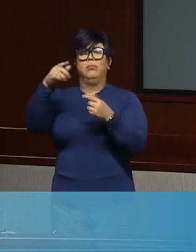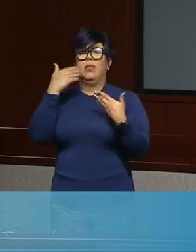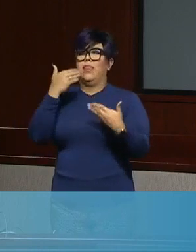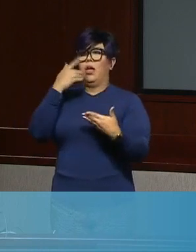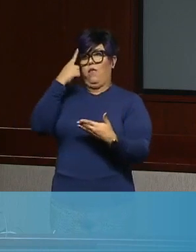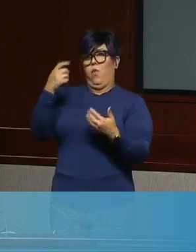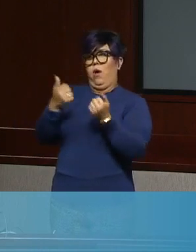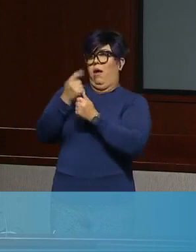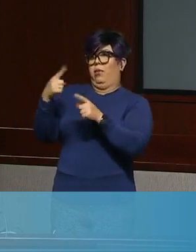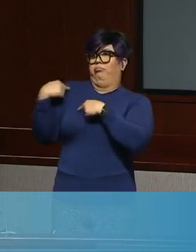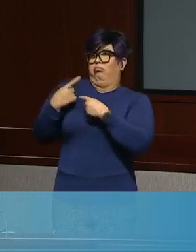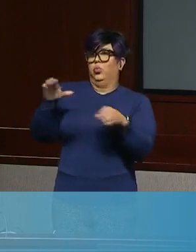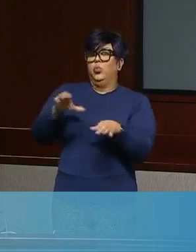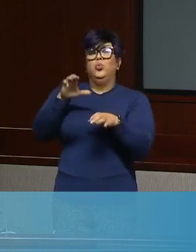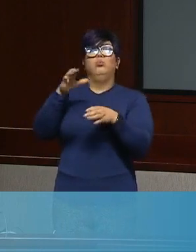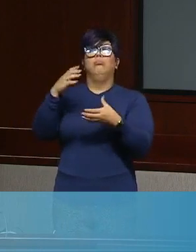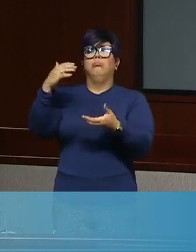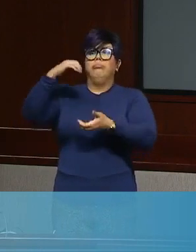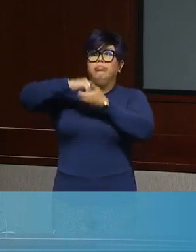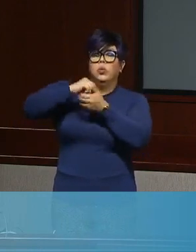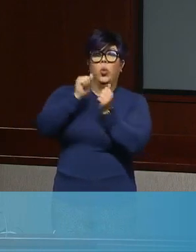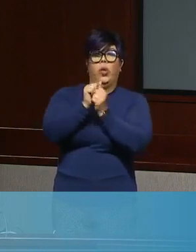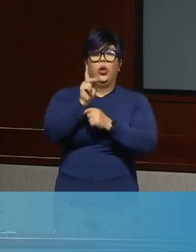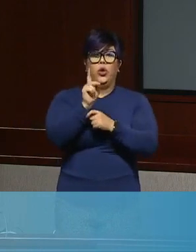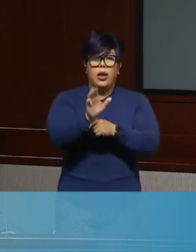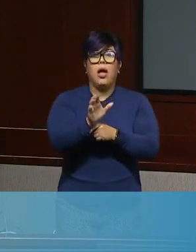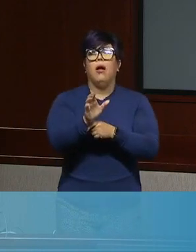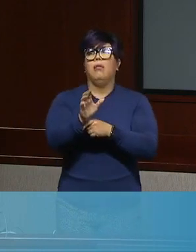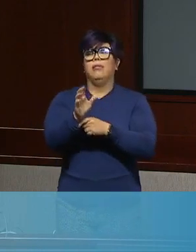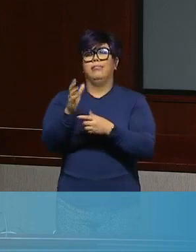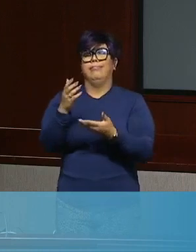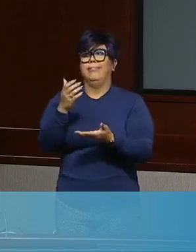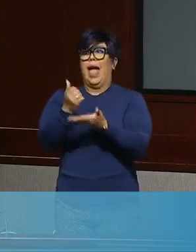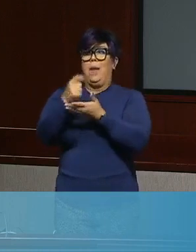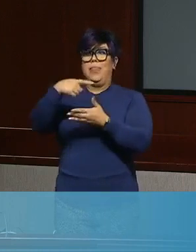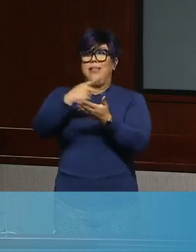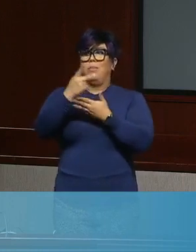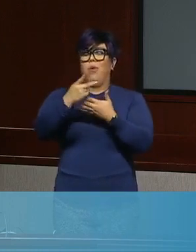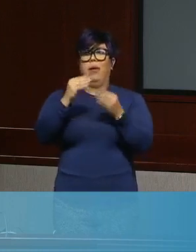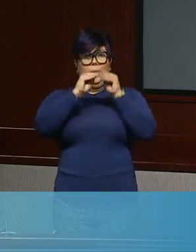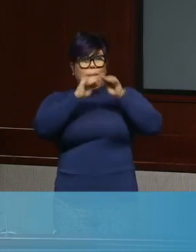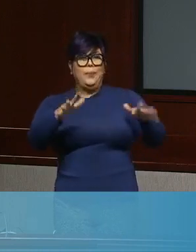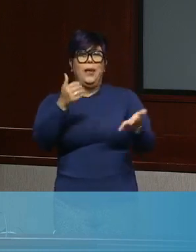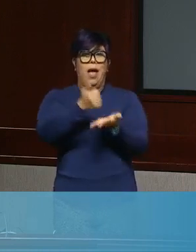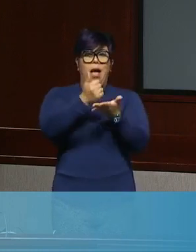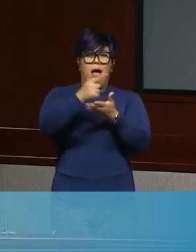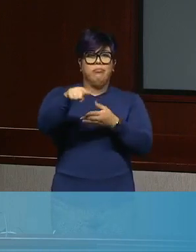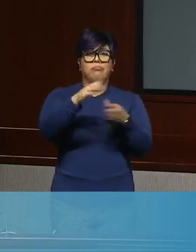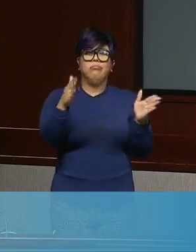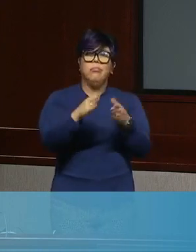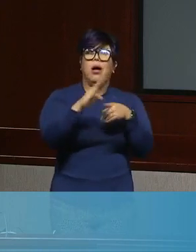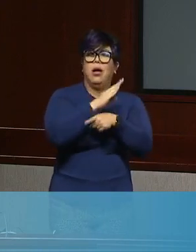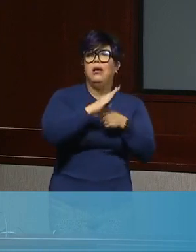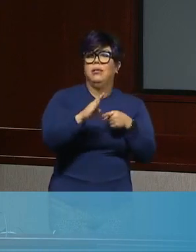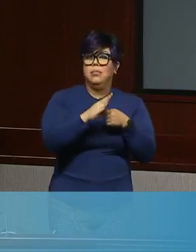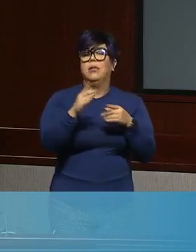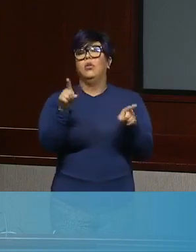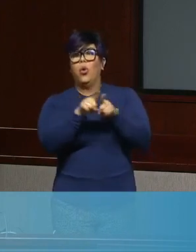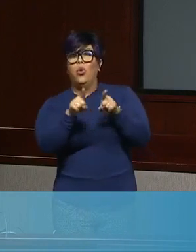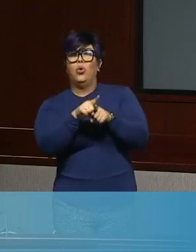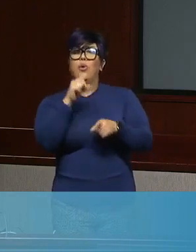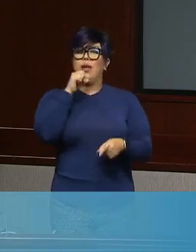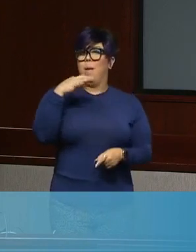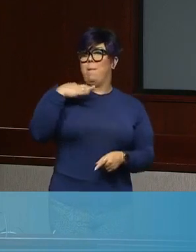their leadership and partnership with the county in moving this vital funding out to small businesses in the nonprofit